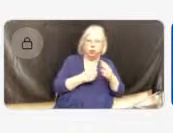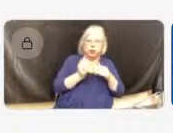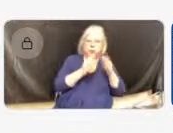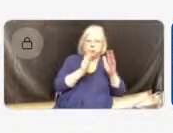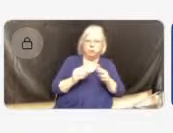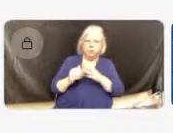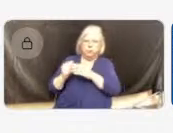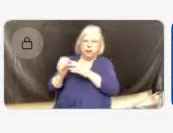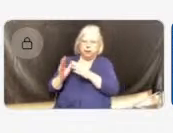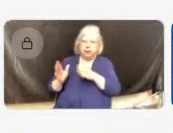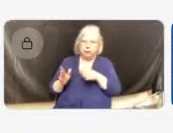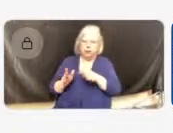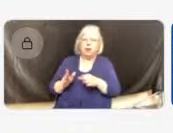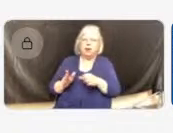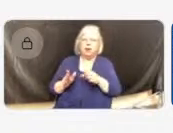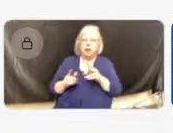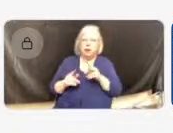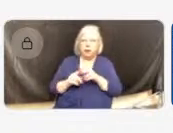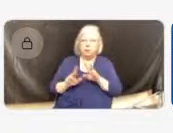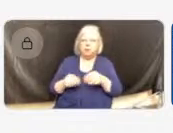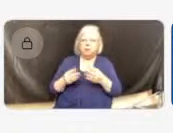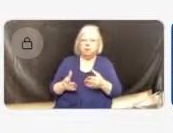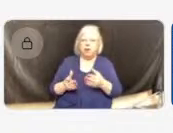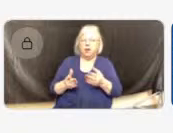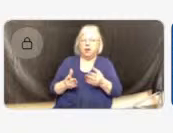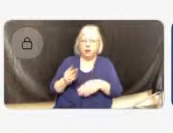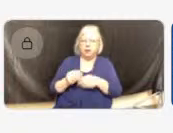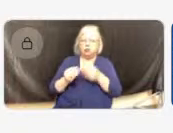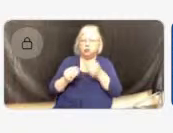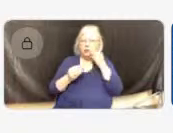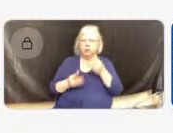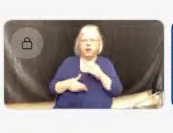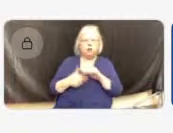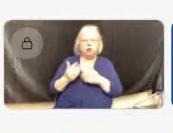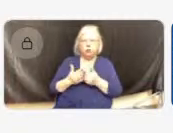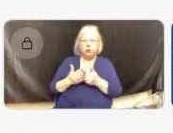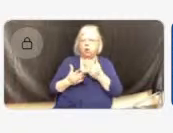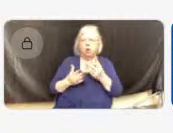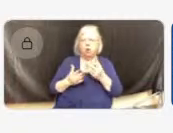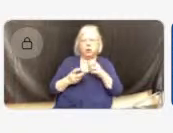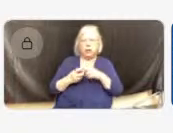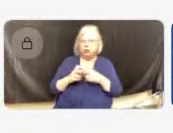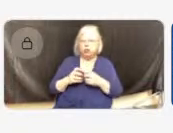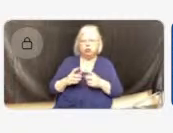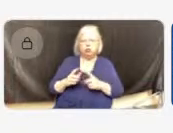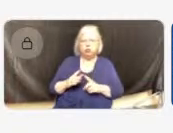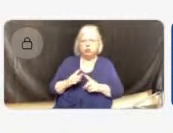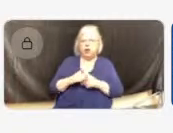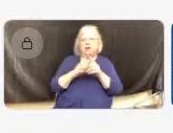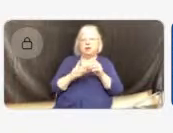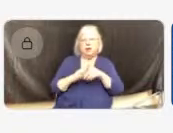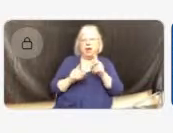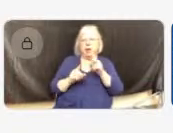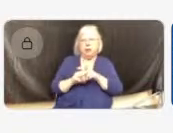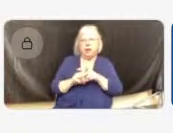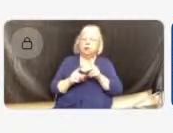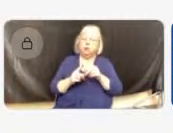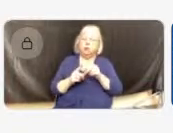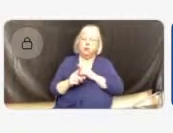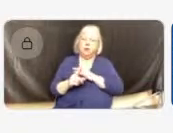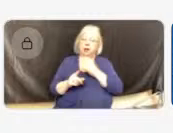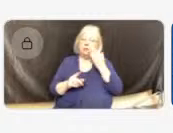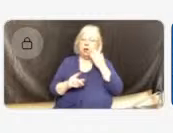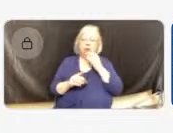The applicant provided responses and additional information to all issues raised during the staff's review of the application. To the staff's knowledge, there are